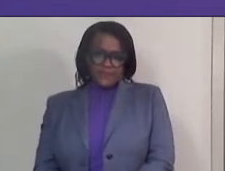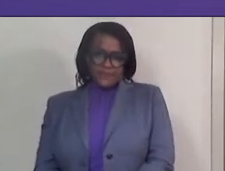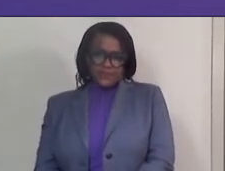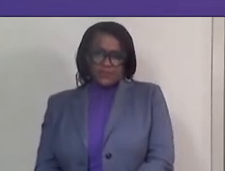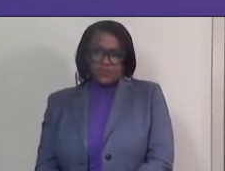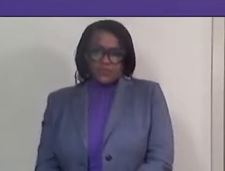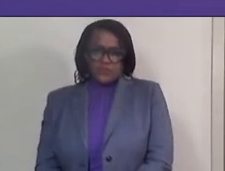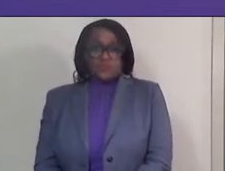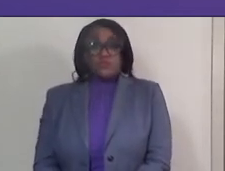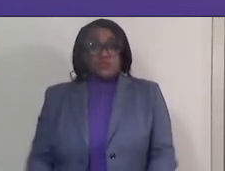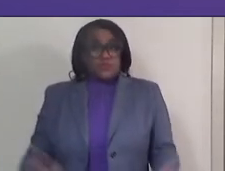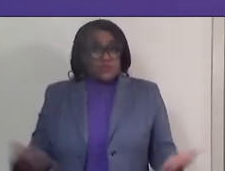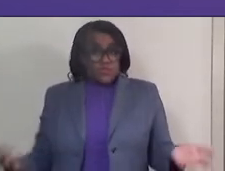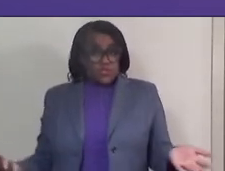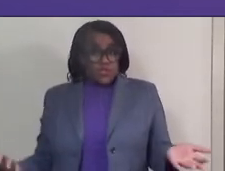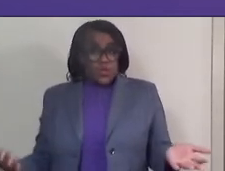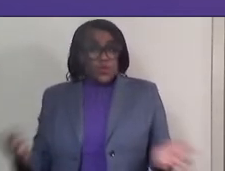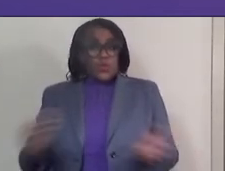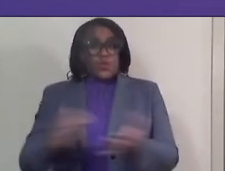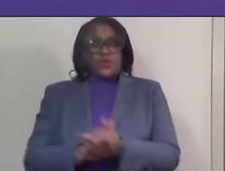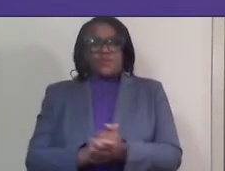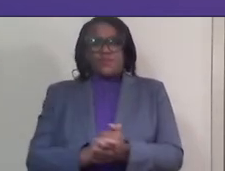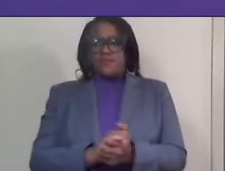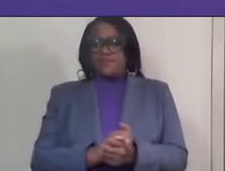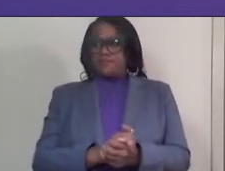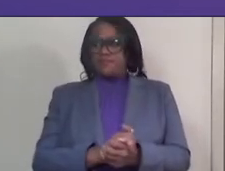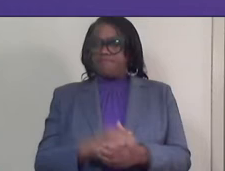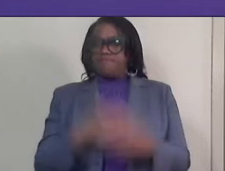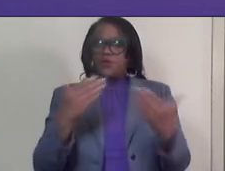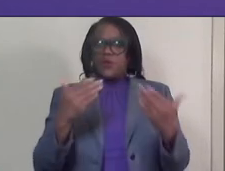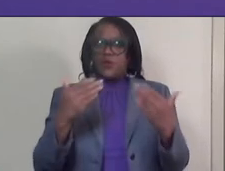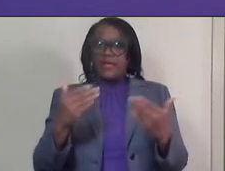So Dwayne, you can put Jeanine and I back up.